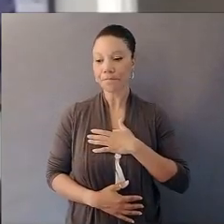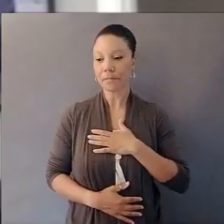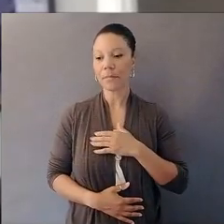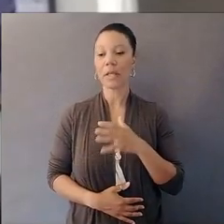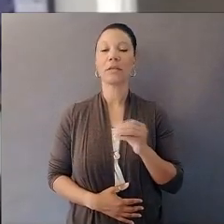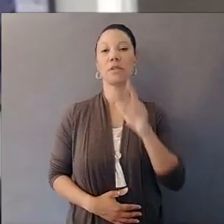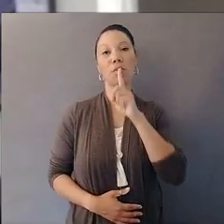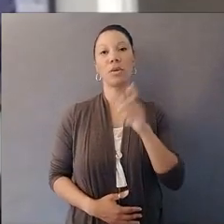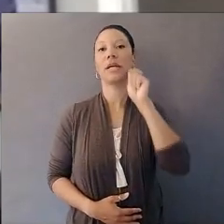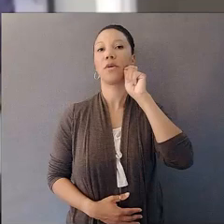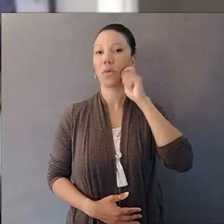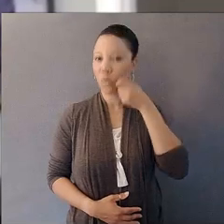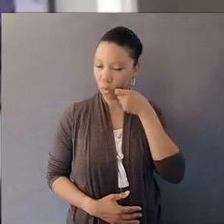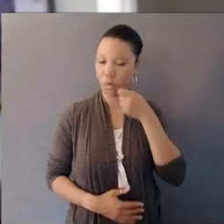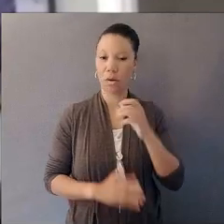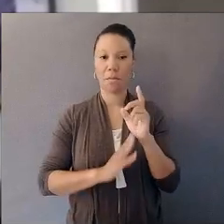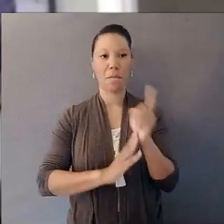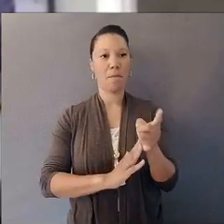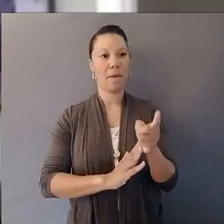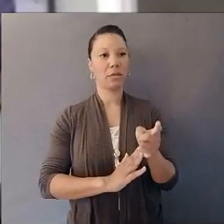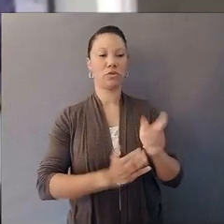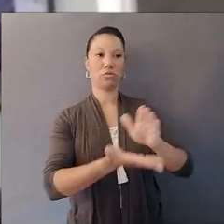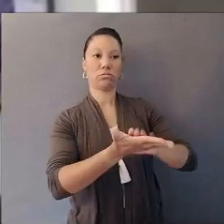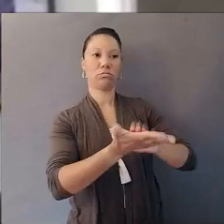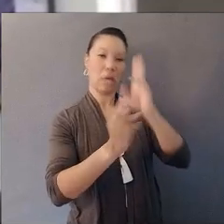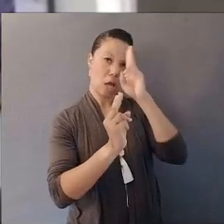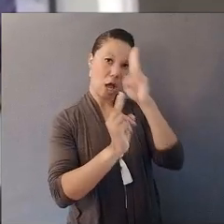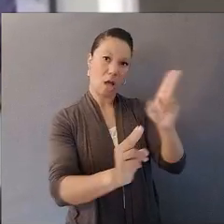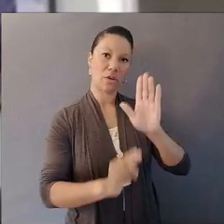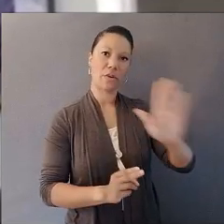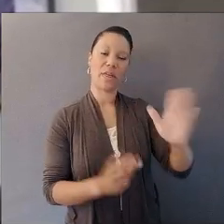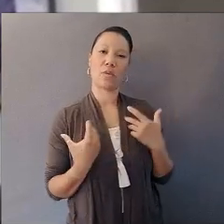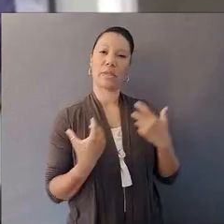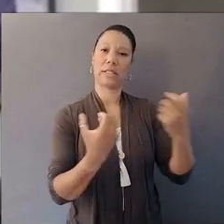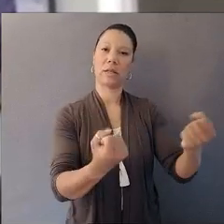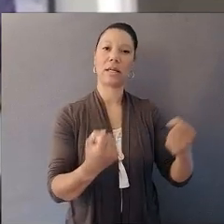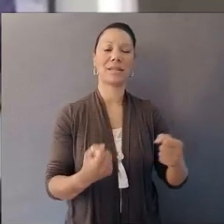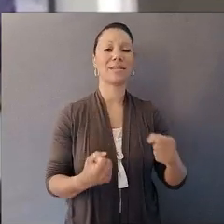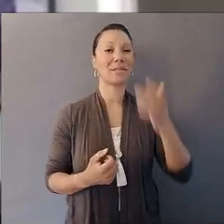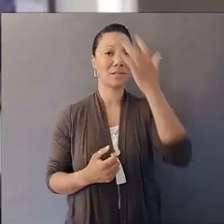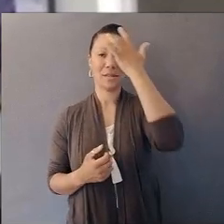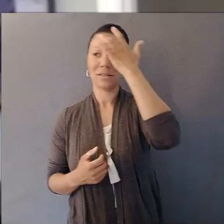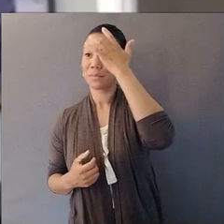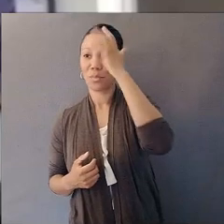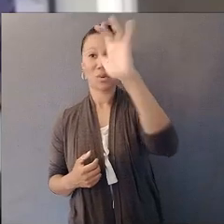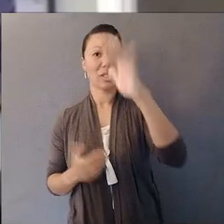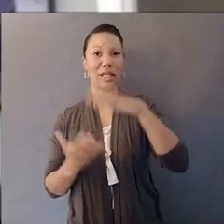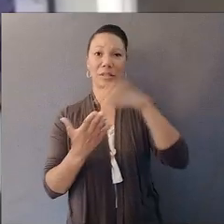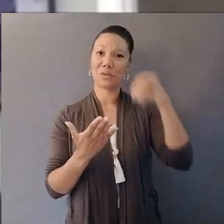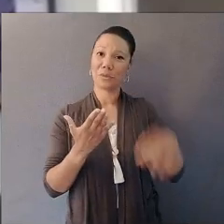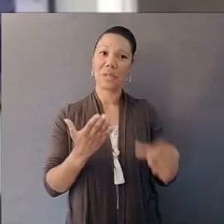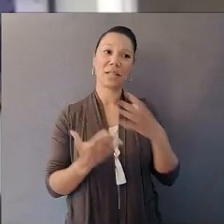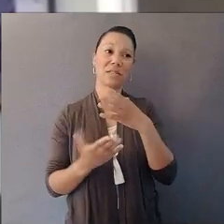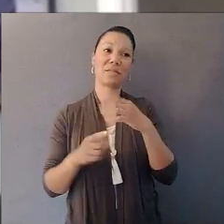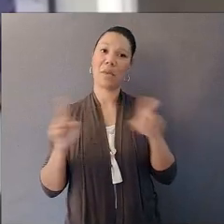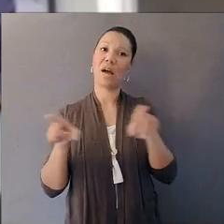moment to honor the resilience of some super intelligent and fantastic students, but also students that were just willing to acknowledge that